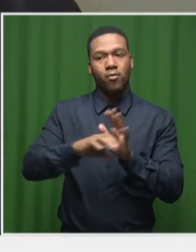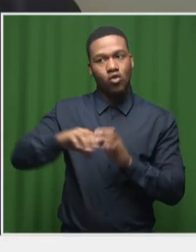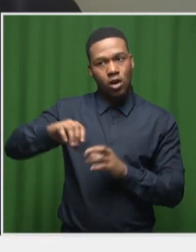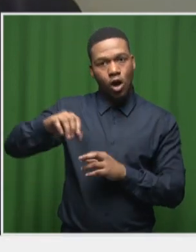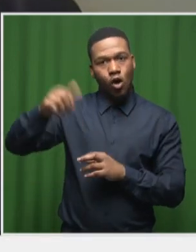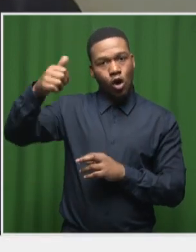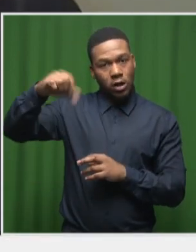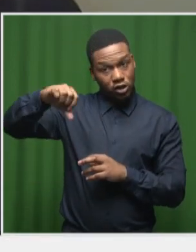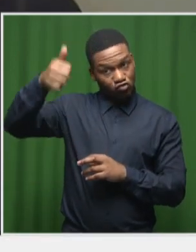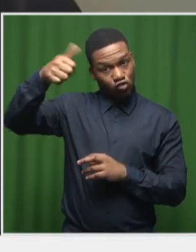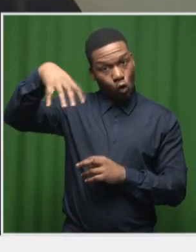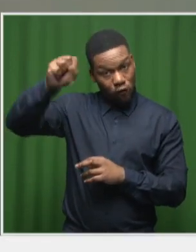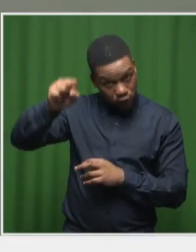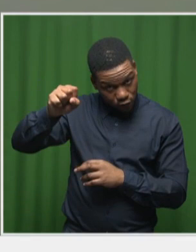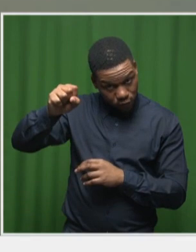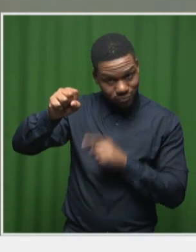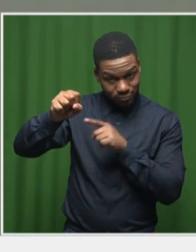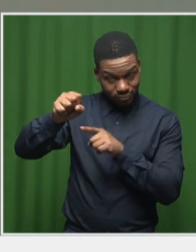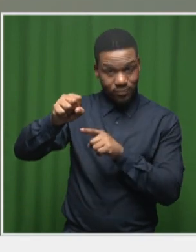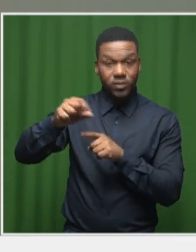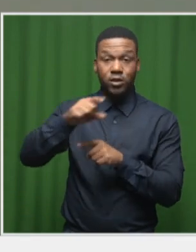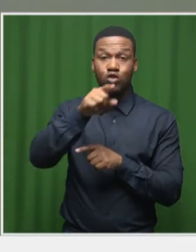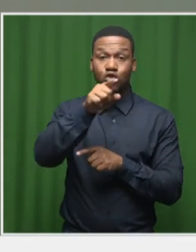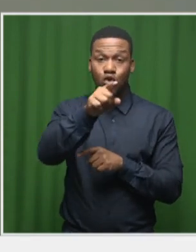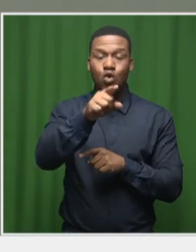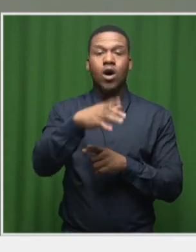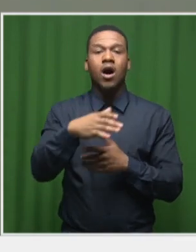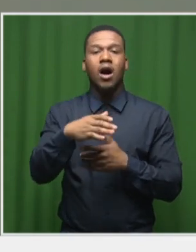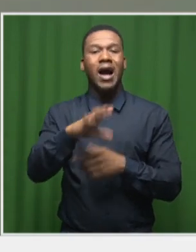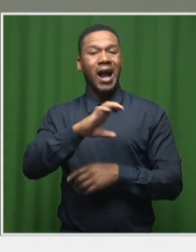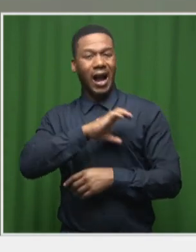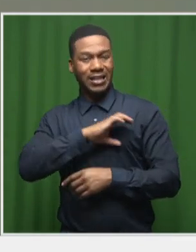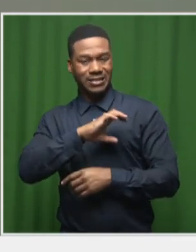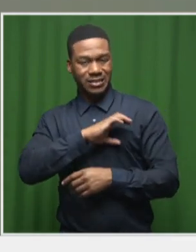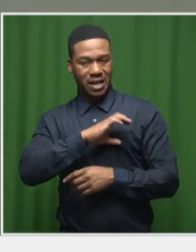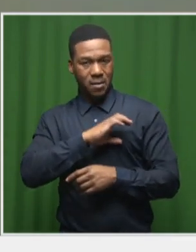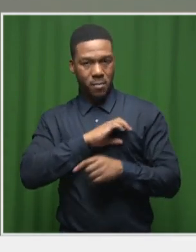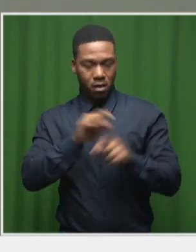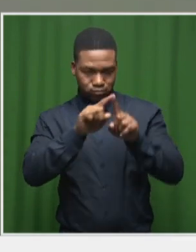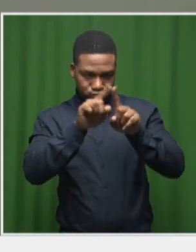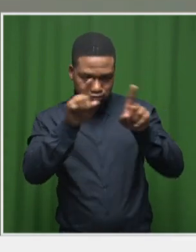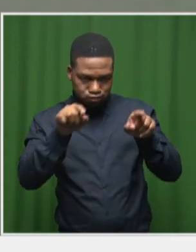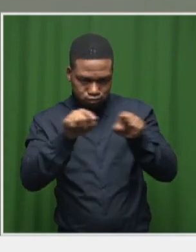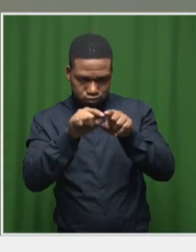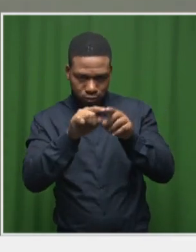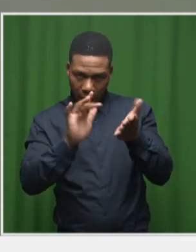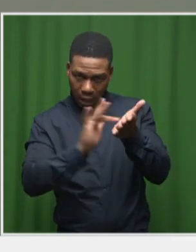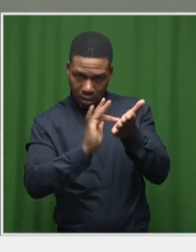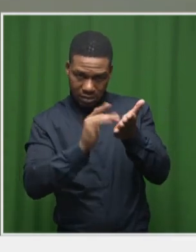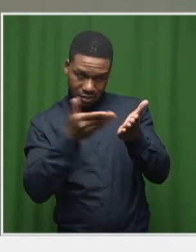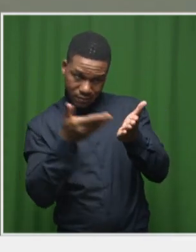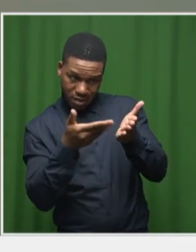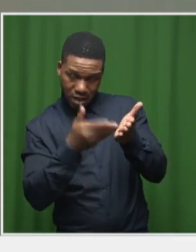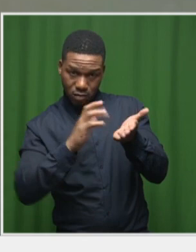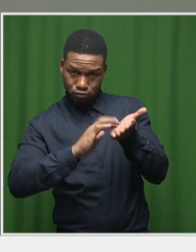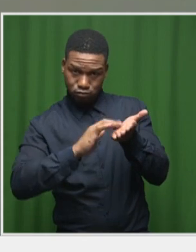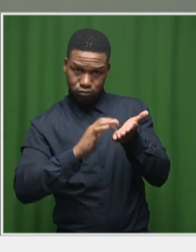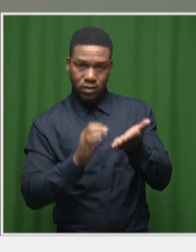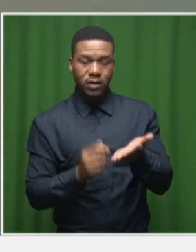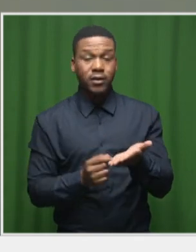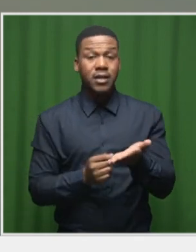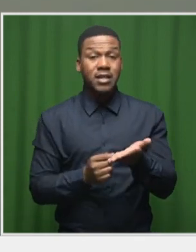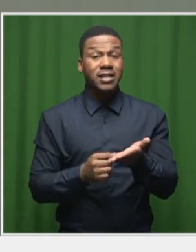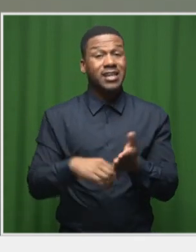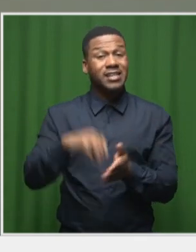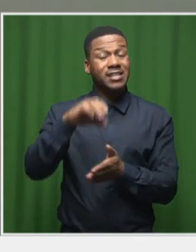happen is that on your customer interface unit, because remember a smart meter has that what we call the CIU, or the customer